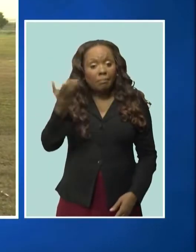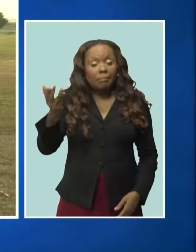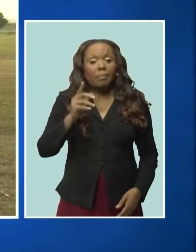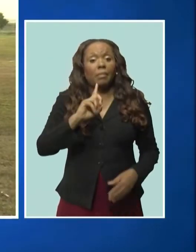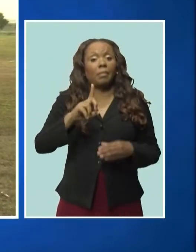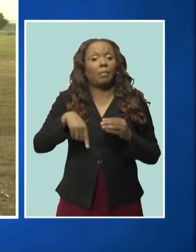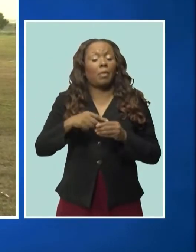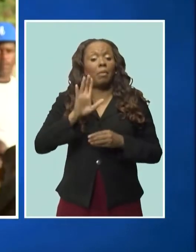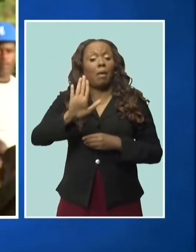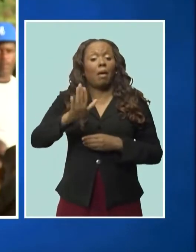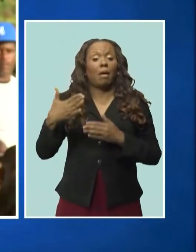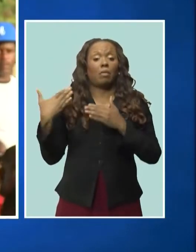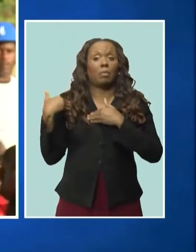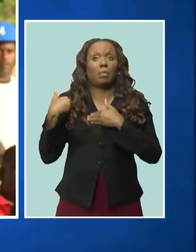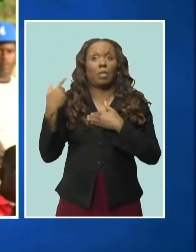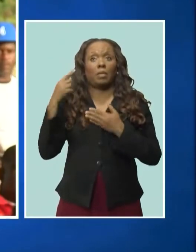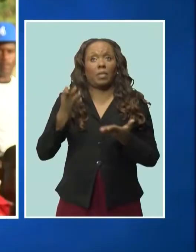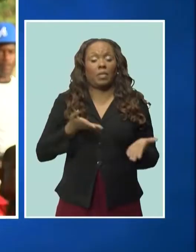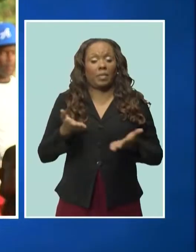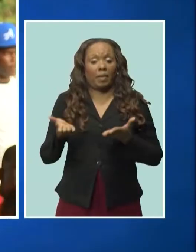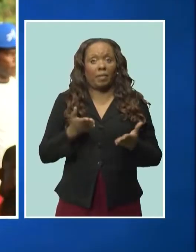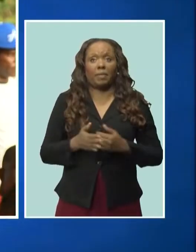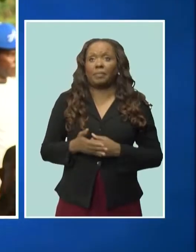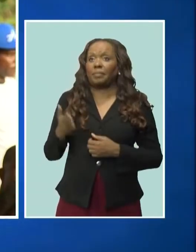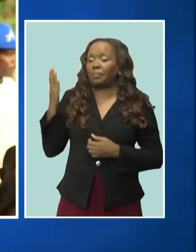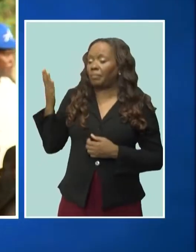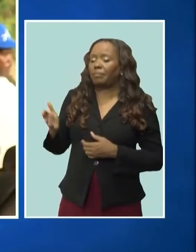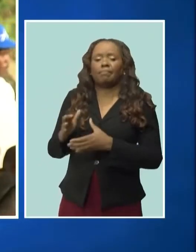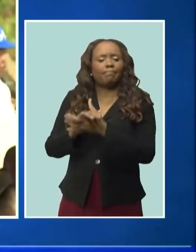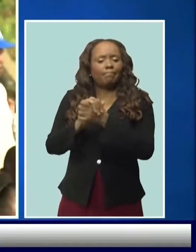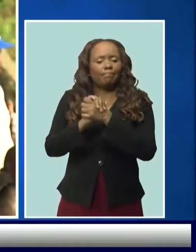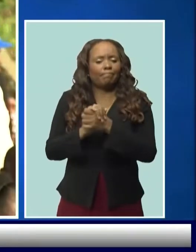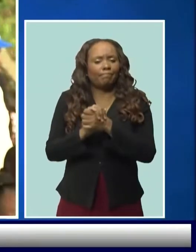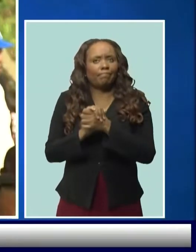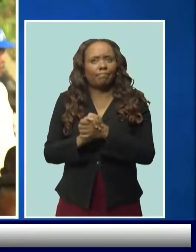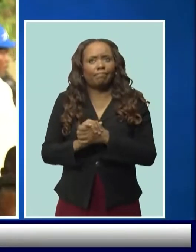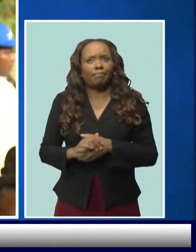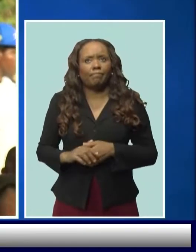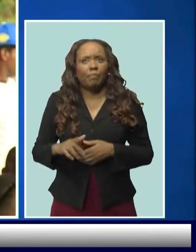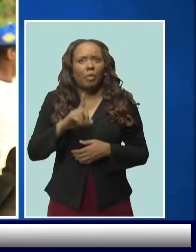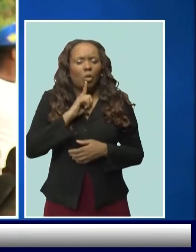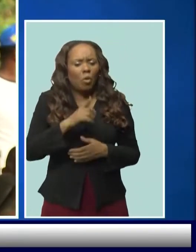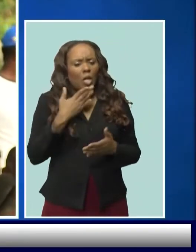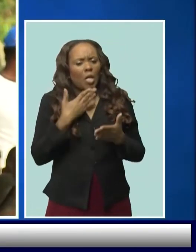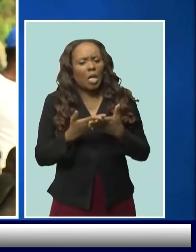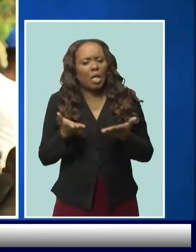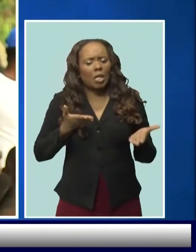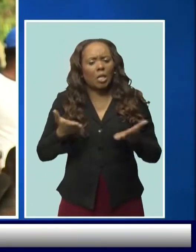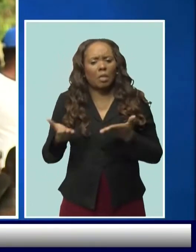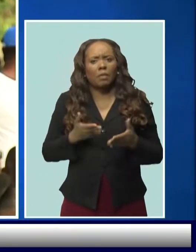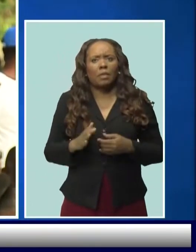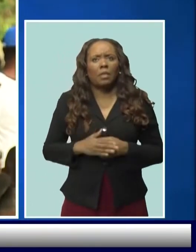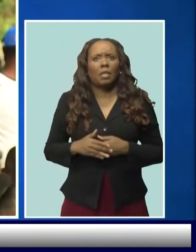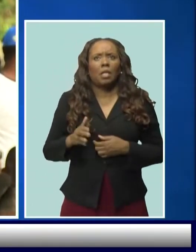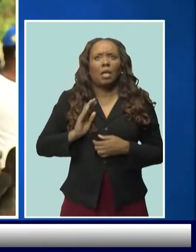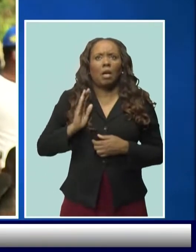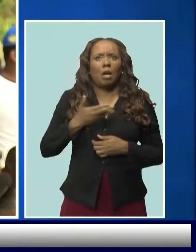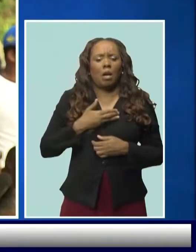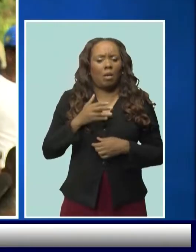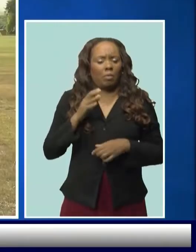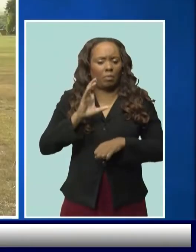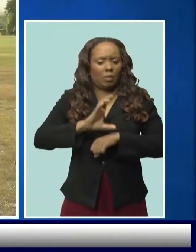to serve. I congratulate you for the choice you have made to pursue what I call a career of service in our church's